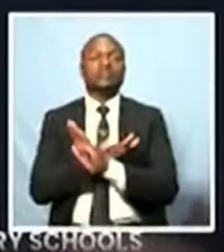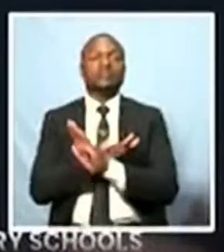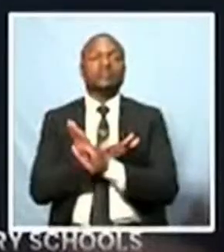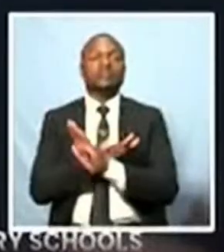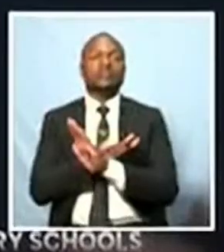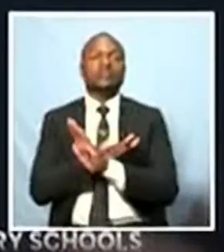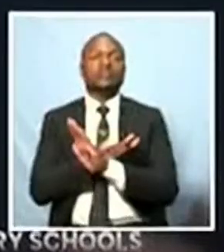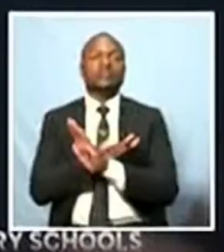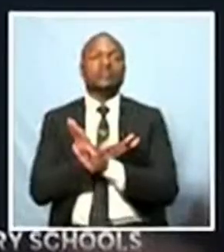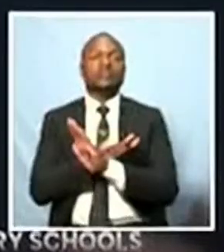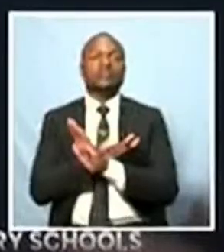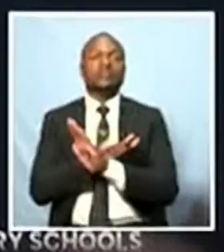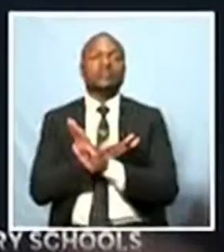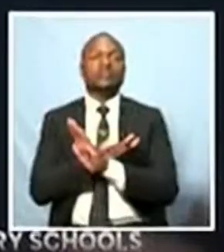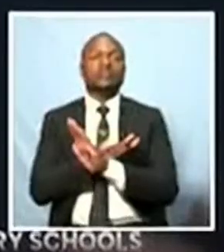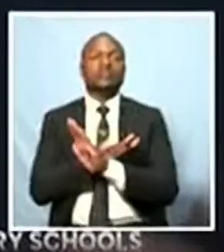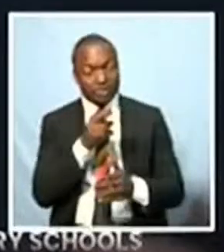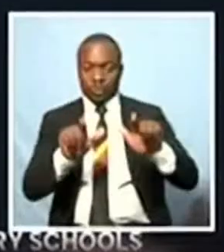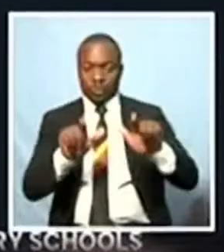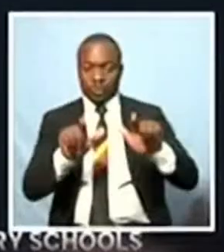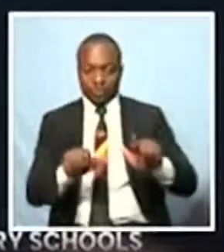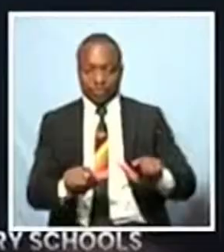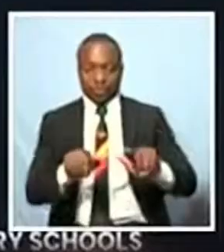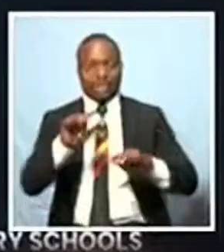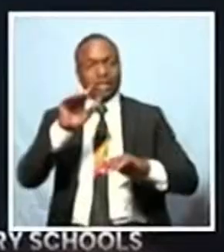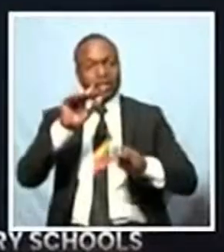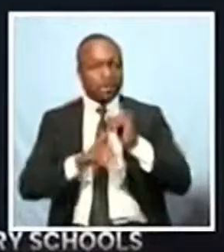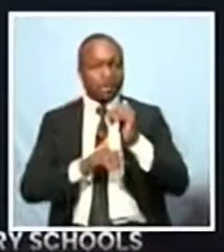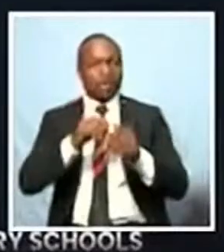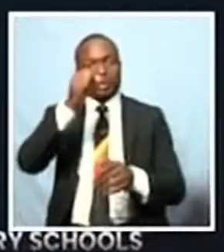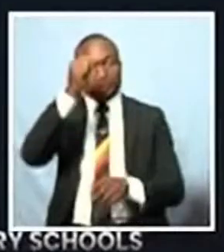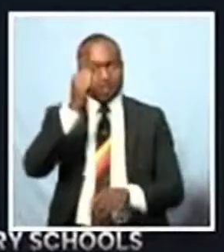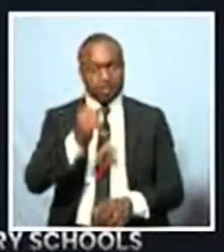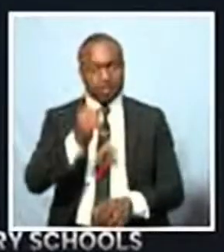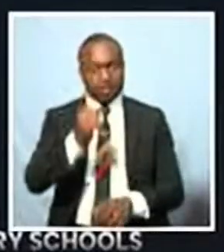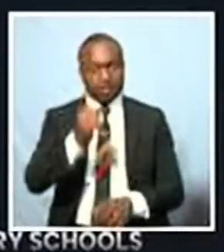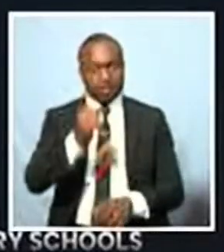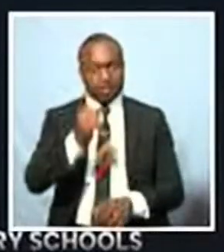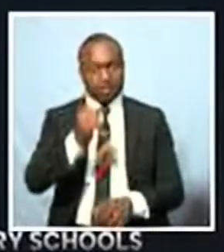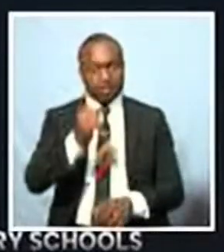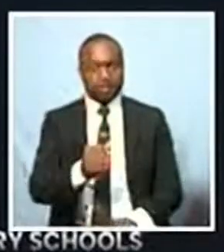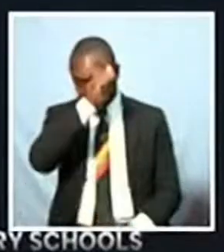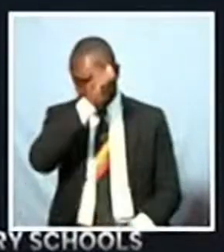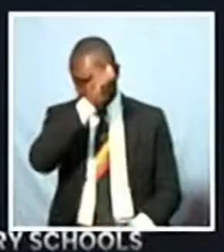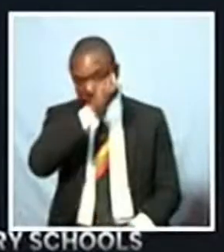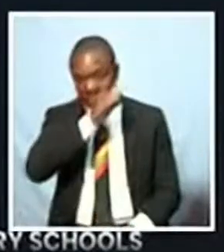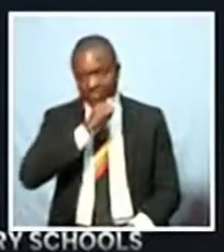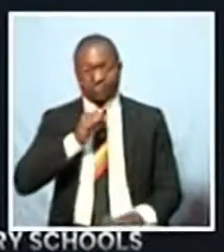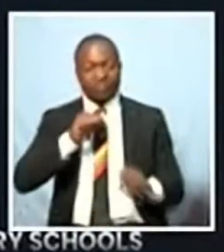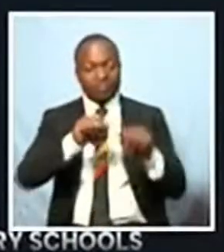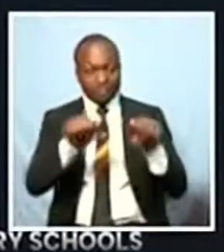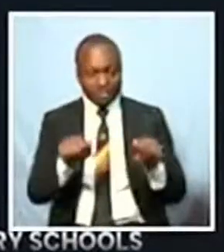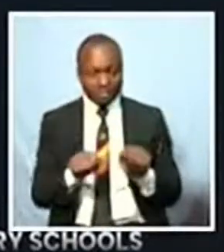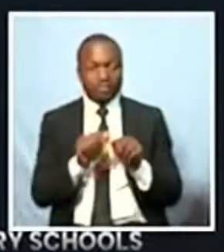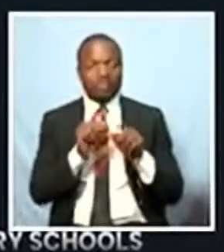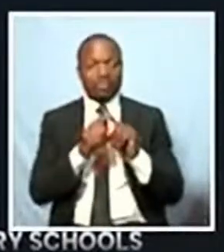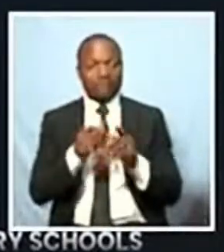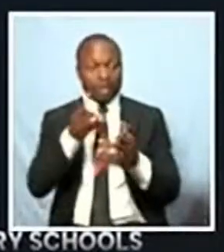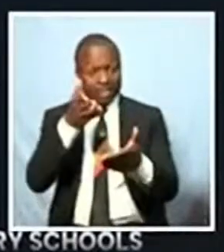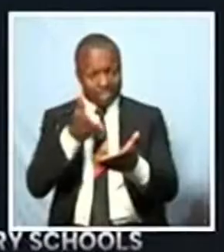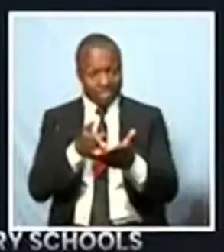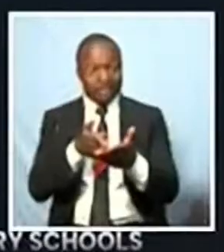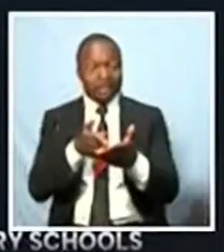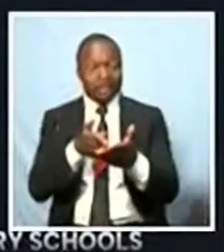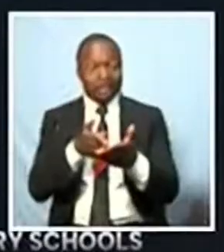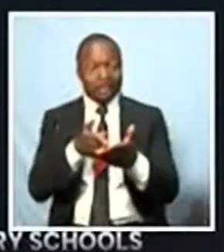and recorded to be much lower than the Southern African region. But with this current survey we have carried